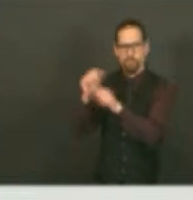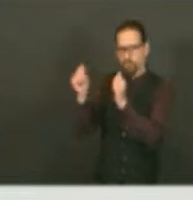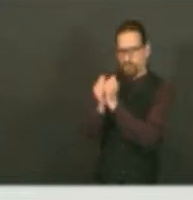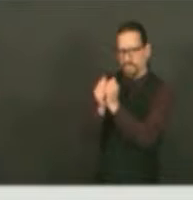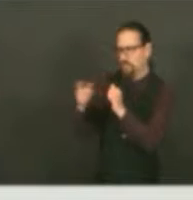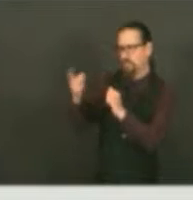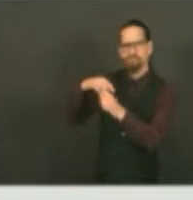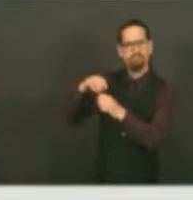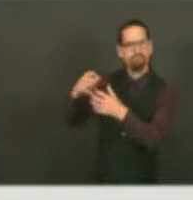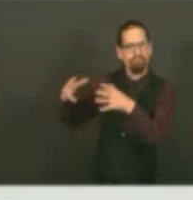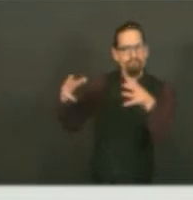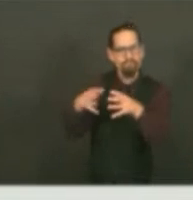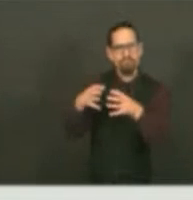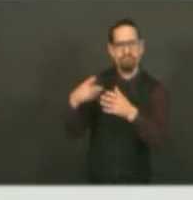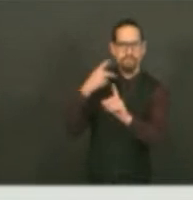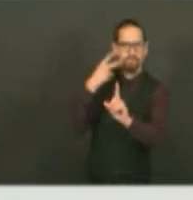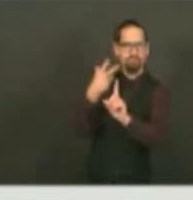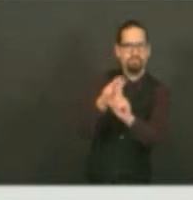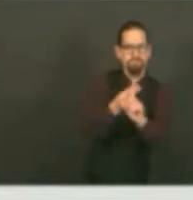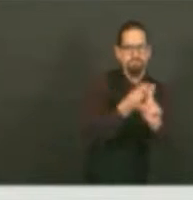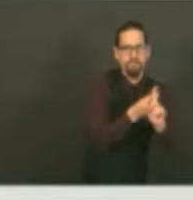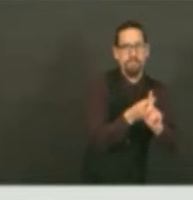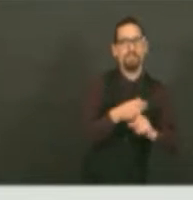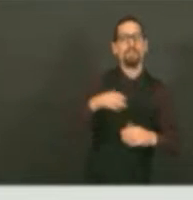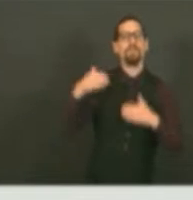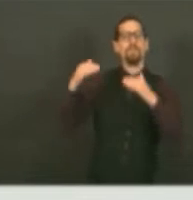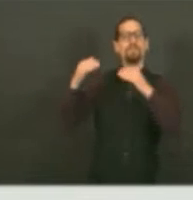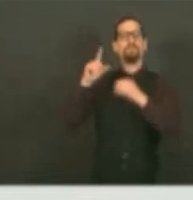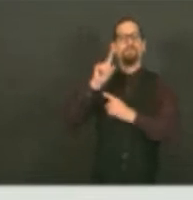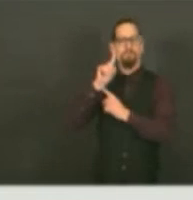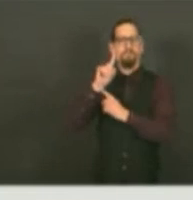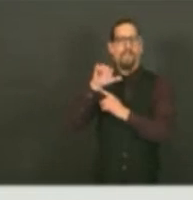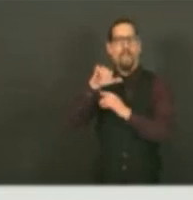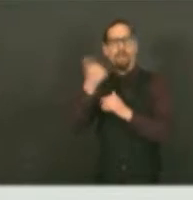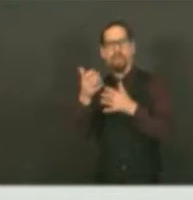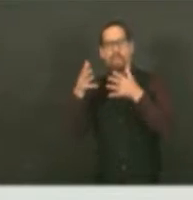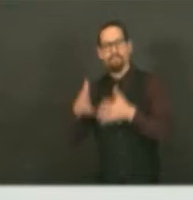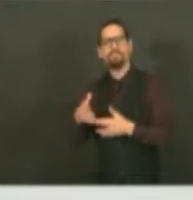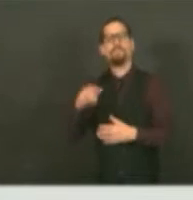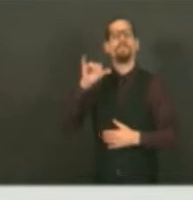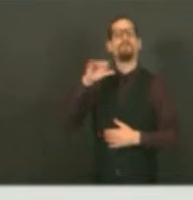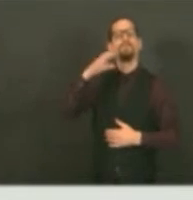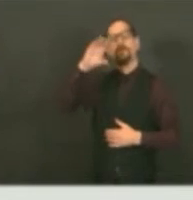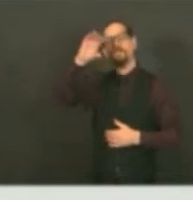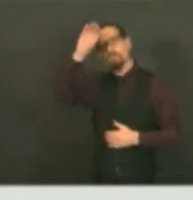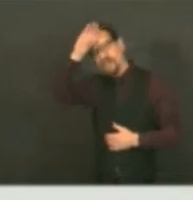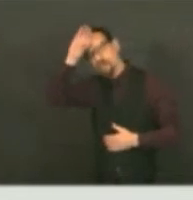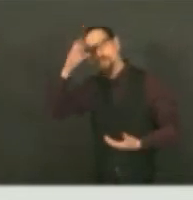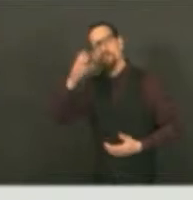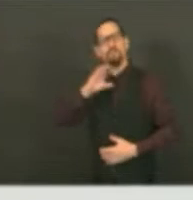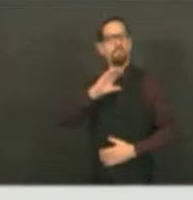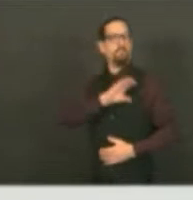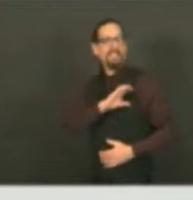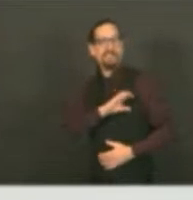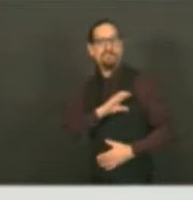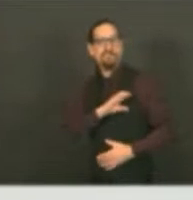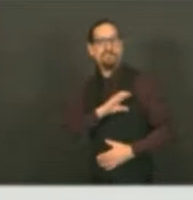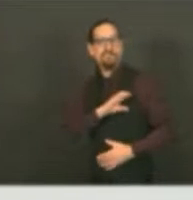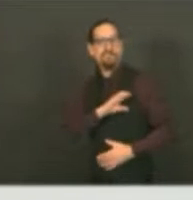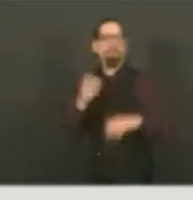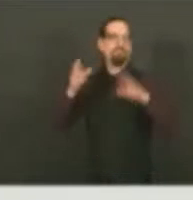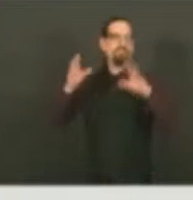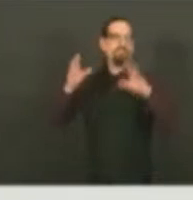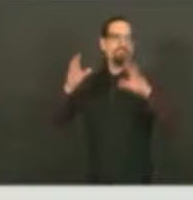first responders, will be vaccinated through 5 regional clinics that will be held throughout Rhode Island. And during the first few weeks, we anticipate that between